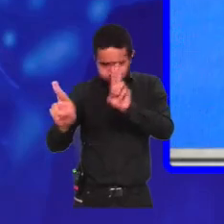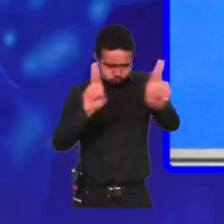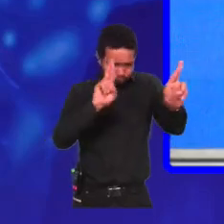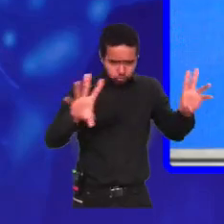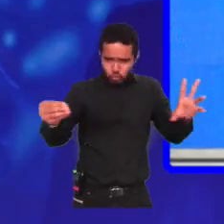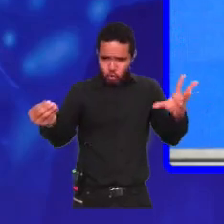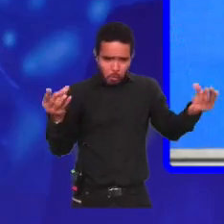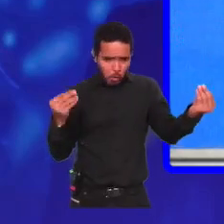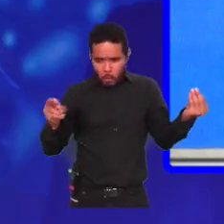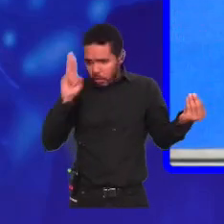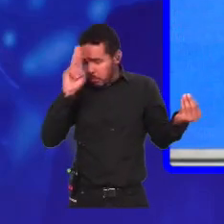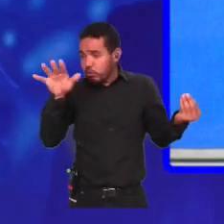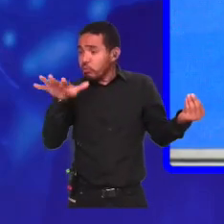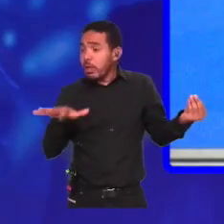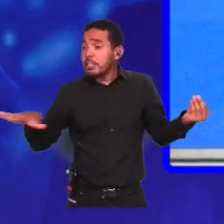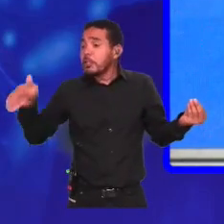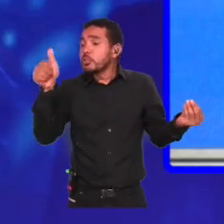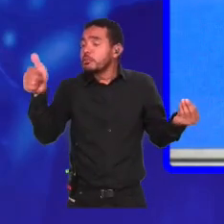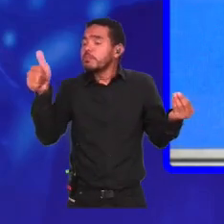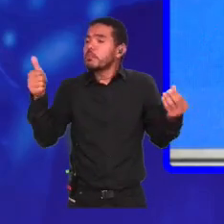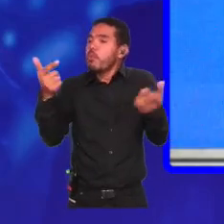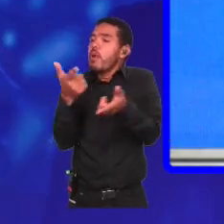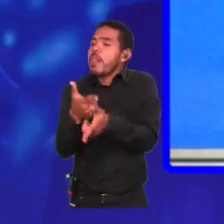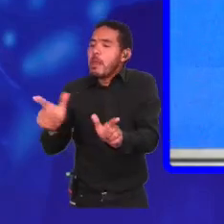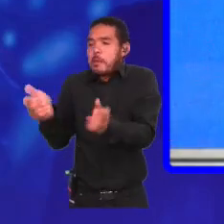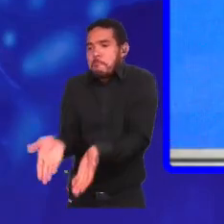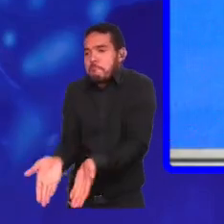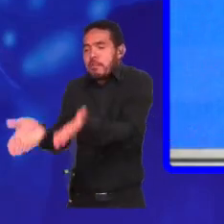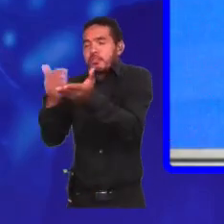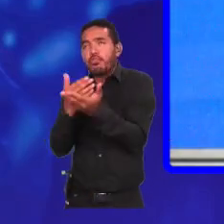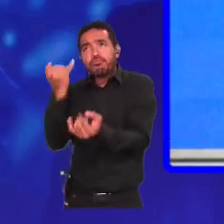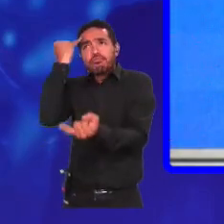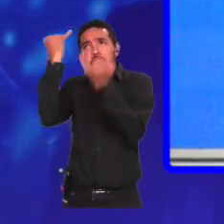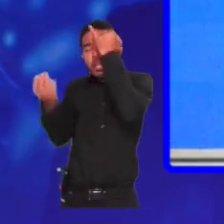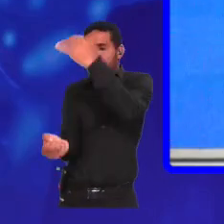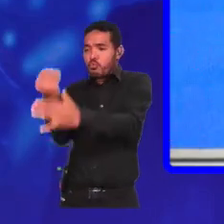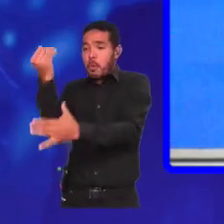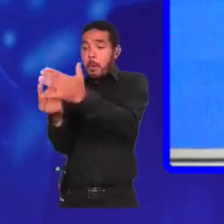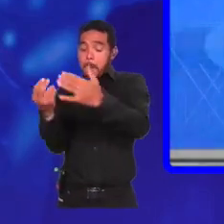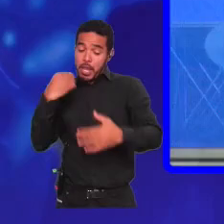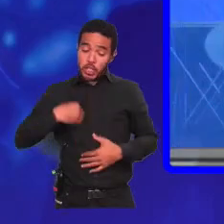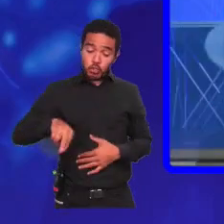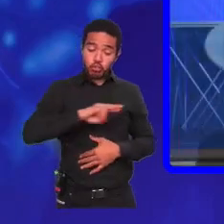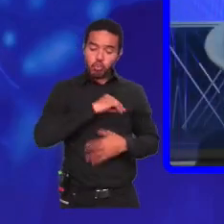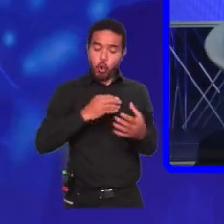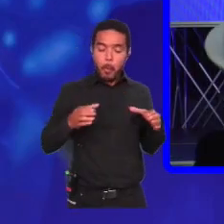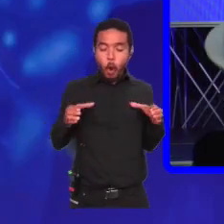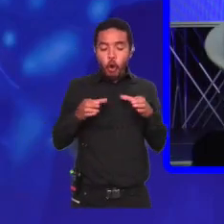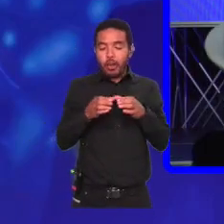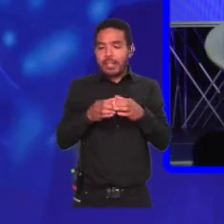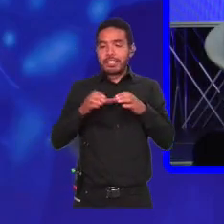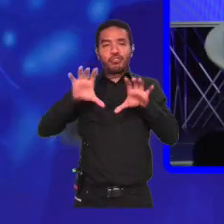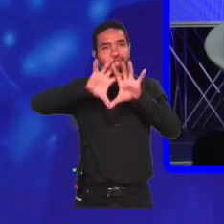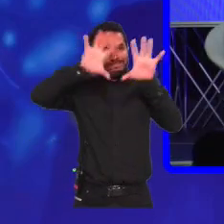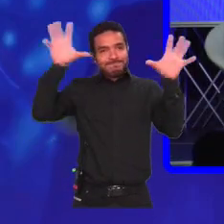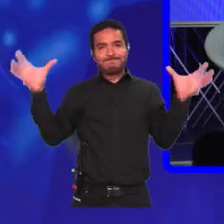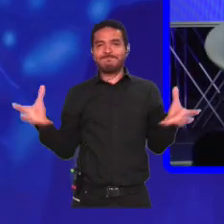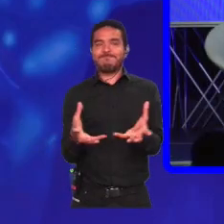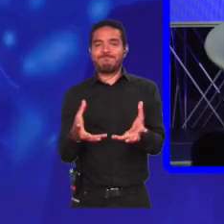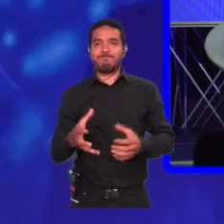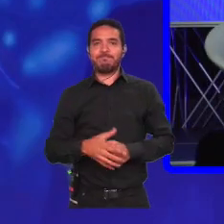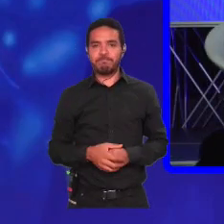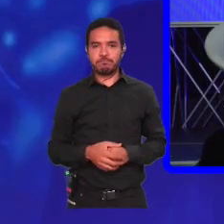innovation, and we leverage the fact that we're a global organization. Awesome. And talking about saving